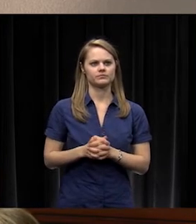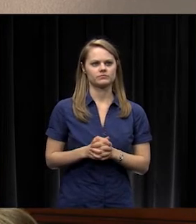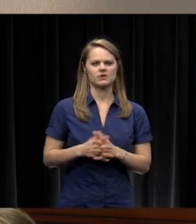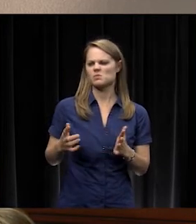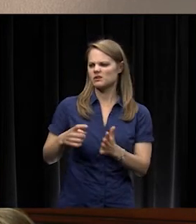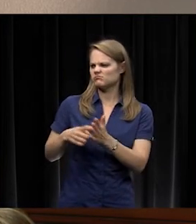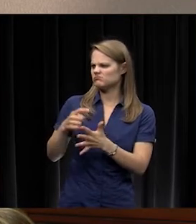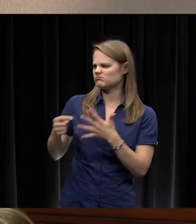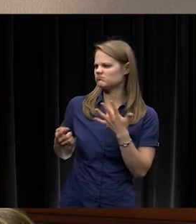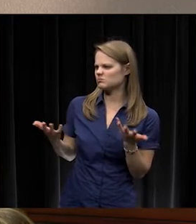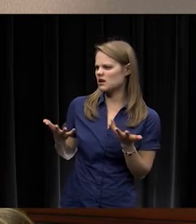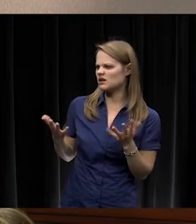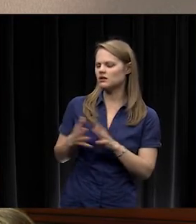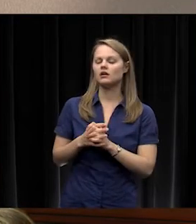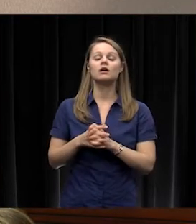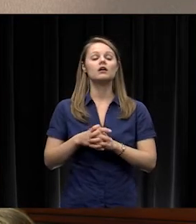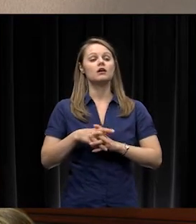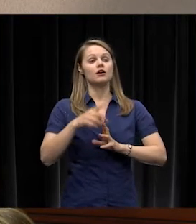the refinancing of the